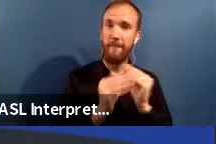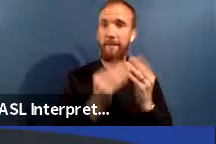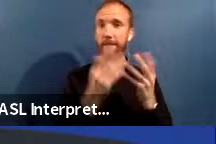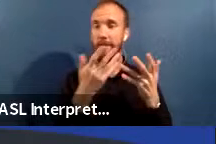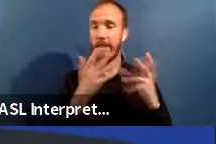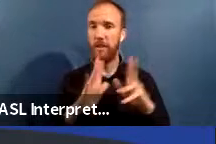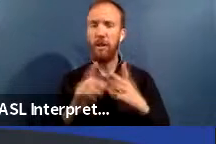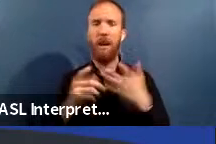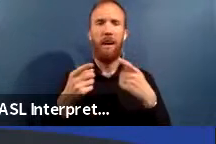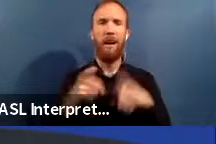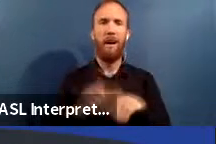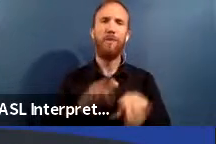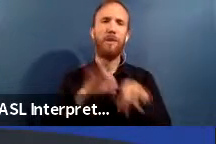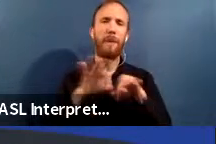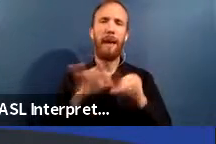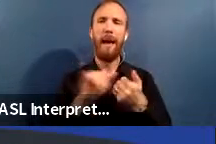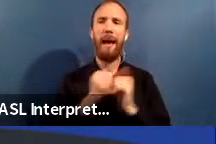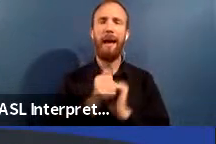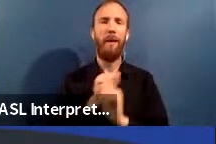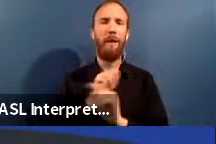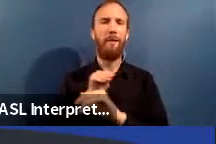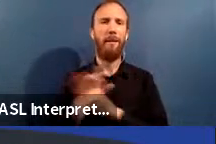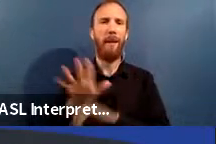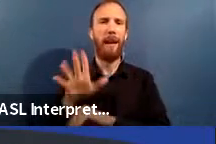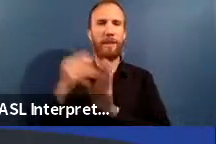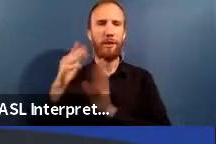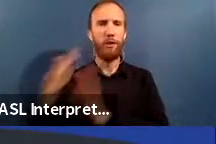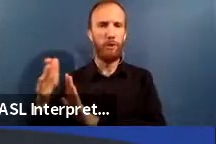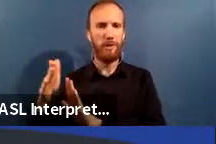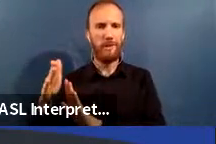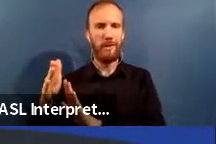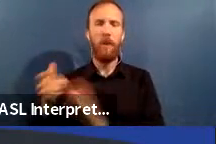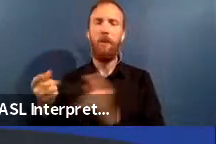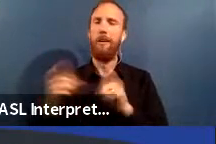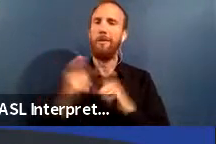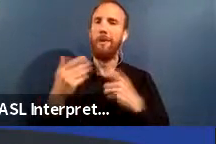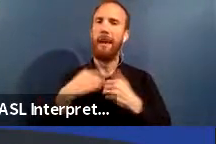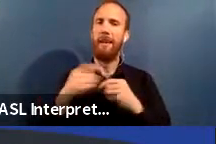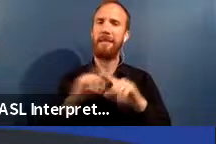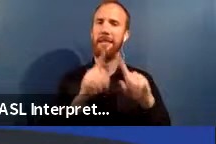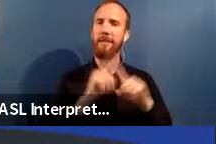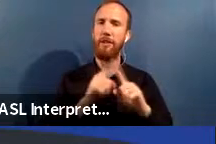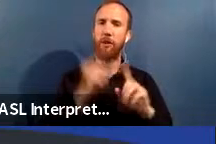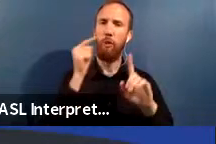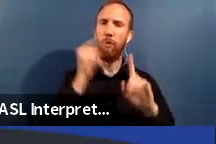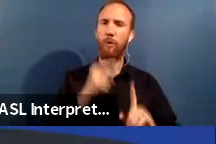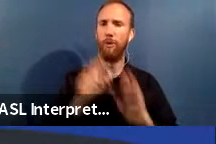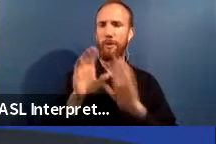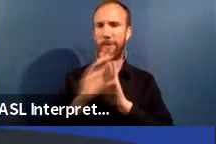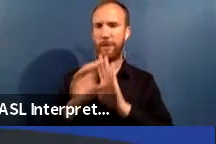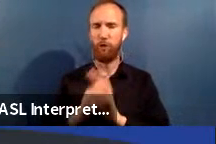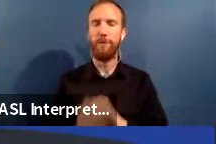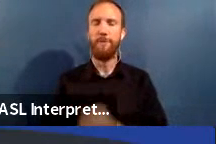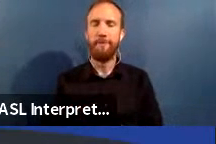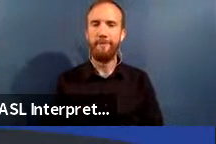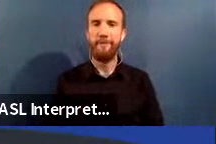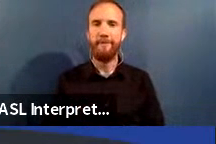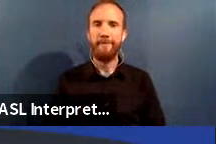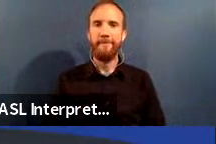budget category and share some photos, as we truly believe that a picture is worth 1,000 words.